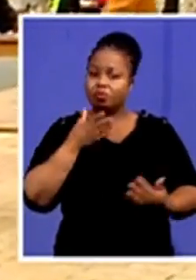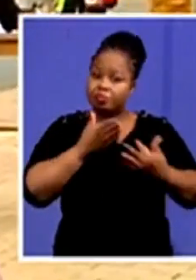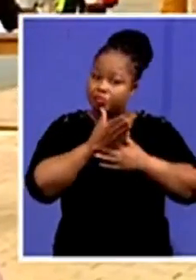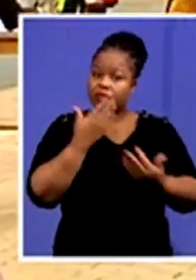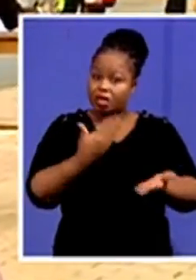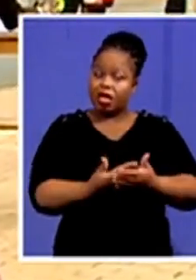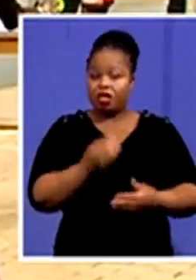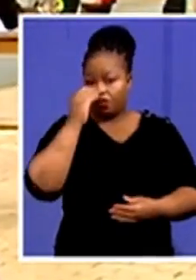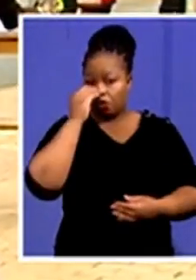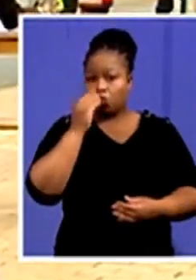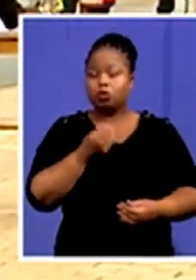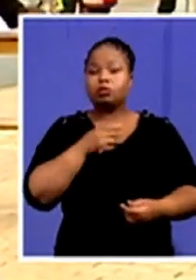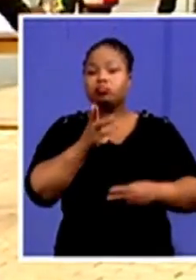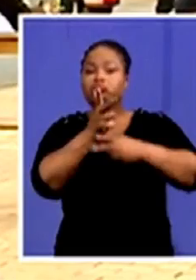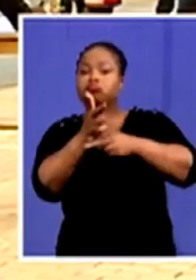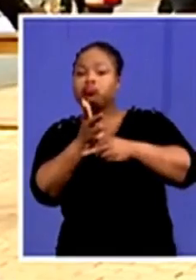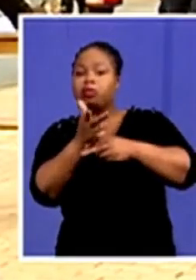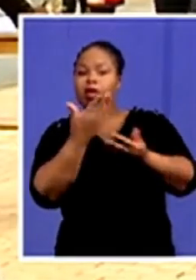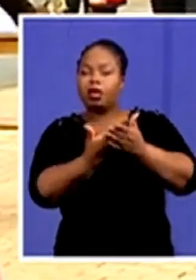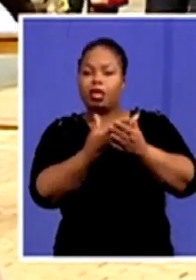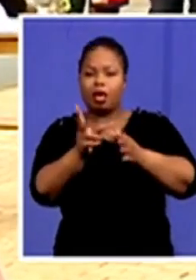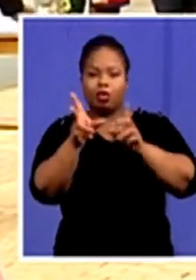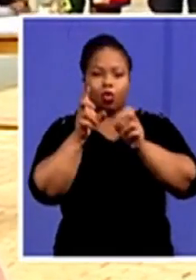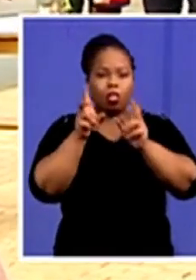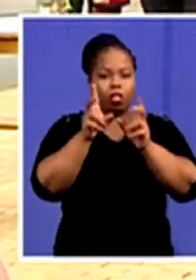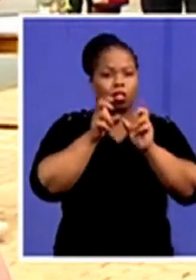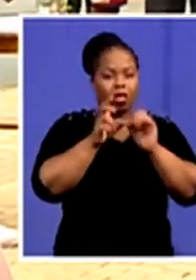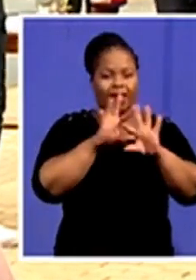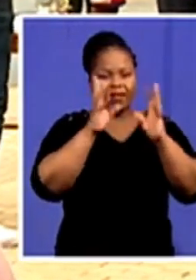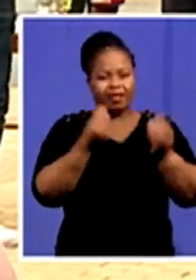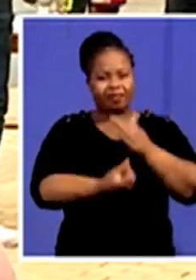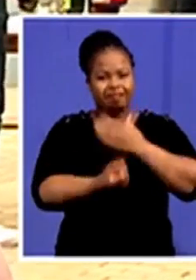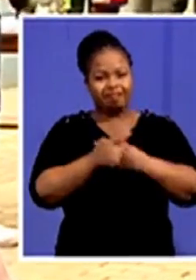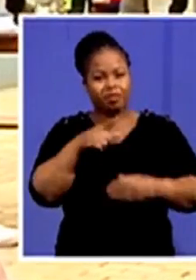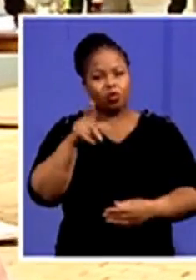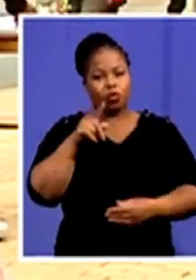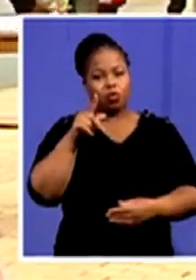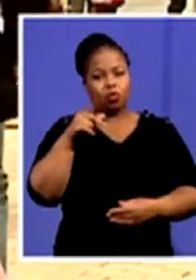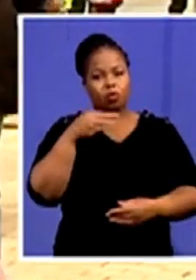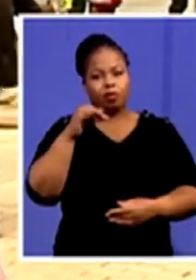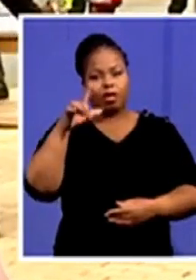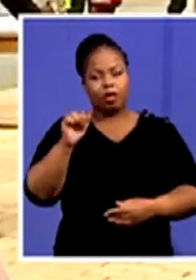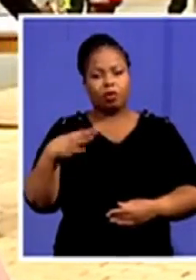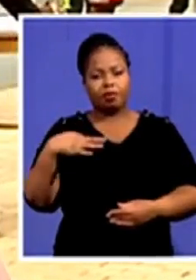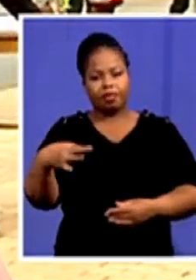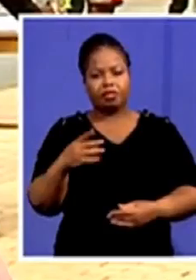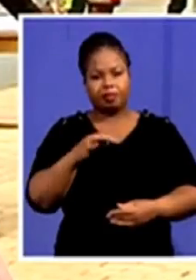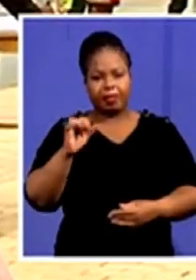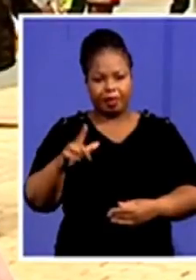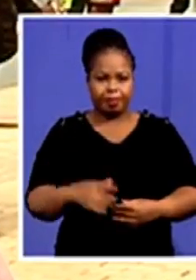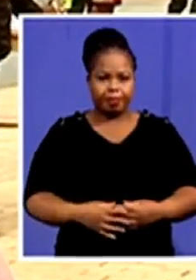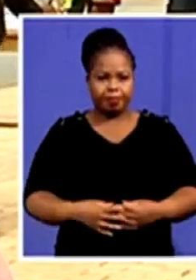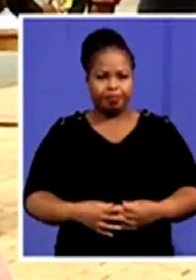the proceedings of Mr. Khumalo's bail application. And we know that yesterday, which is